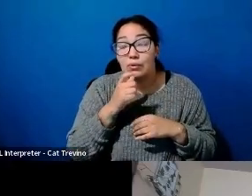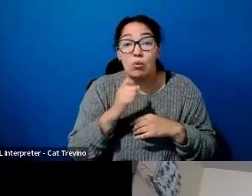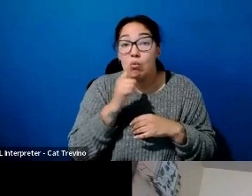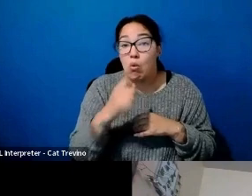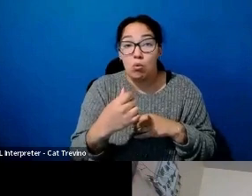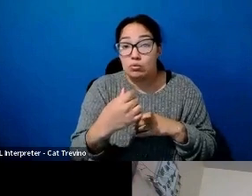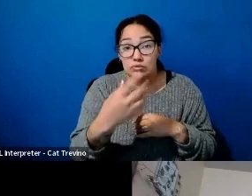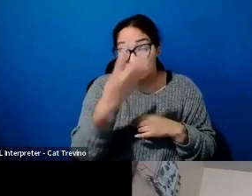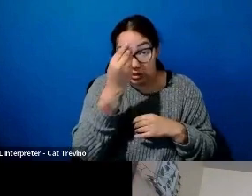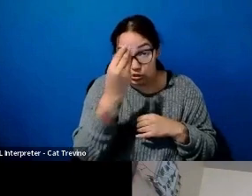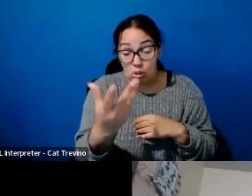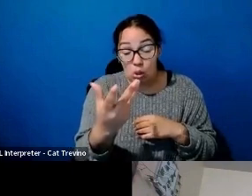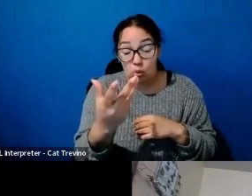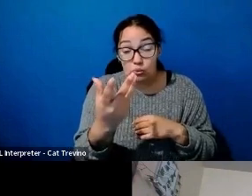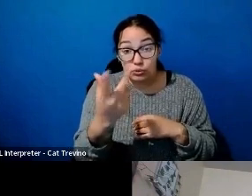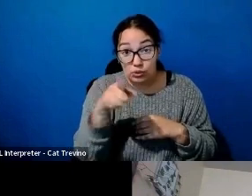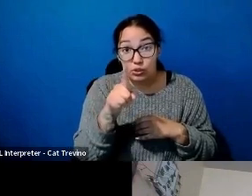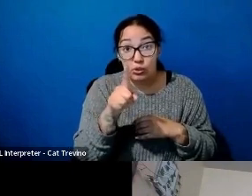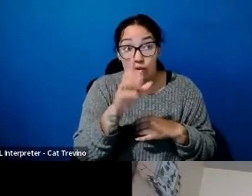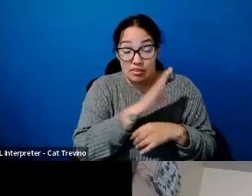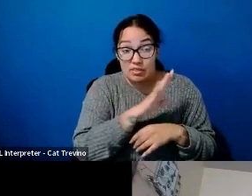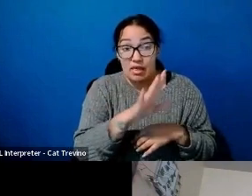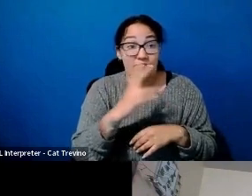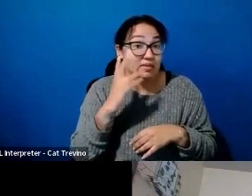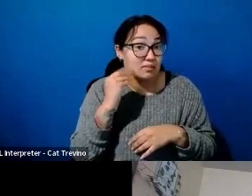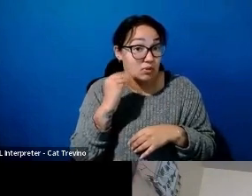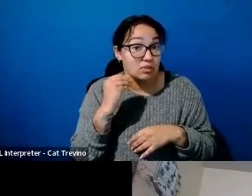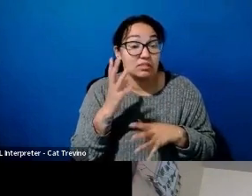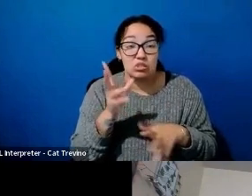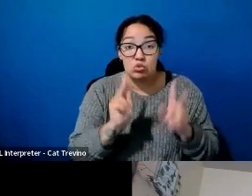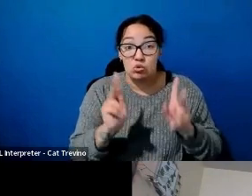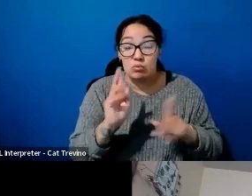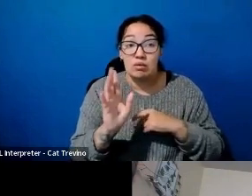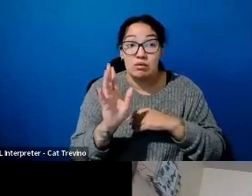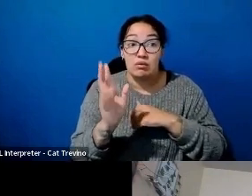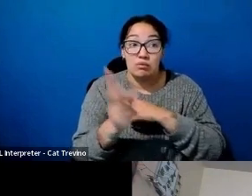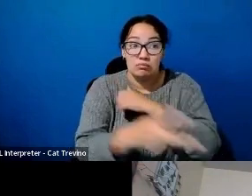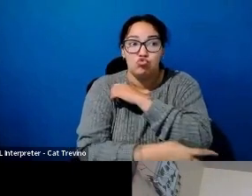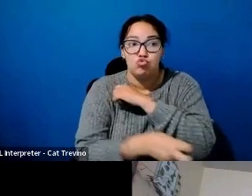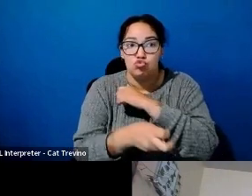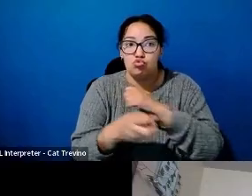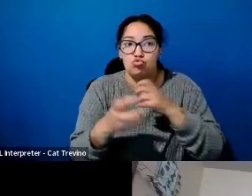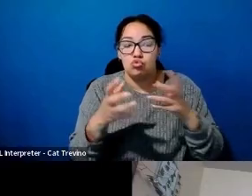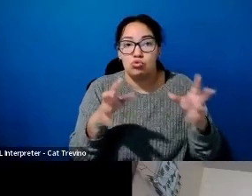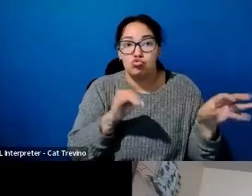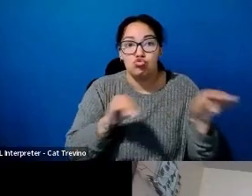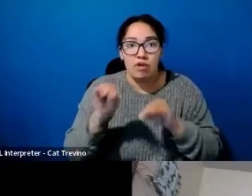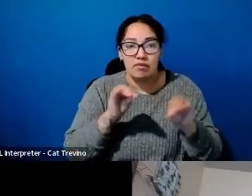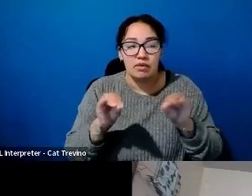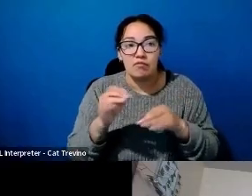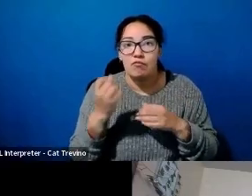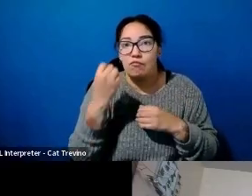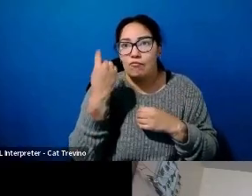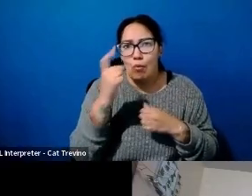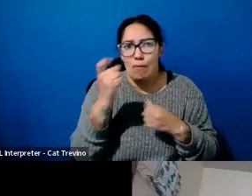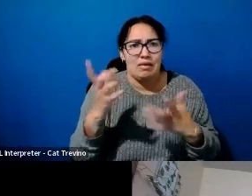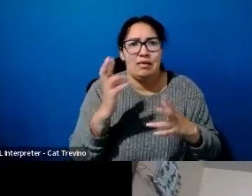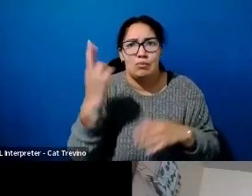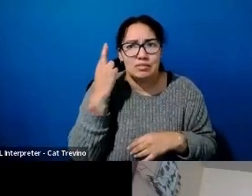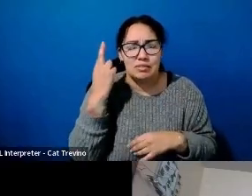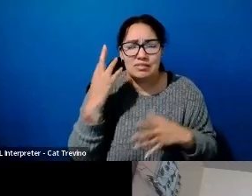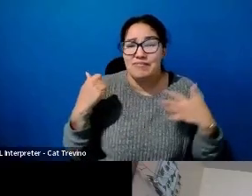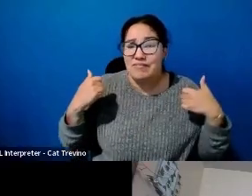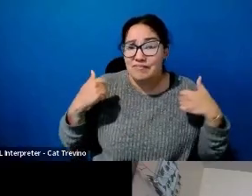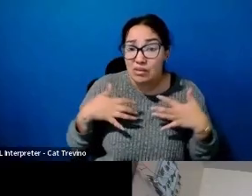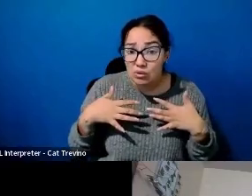disclose to you that they have been a victim of human trafficking for many reasons, fear,